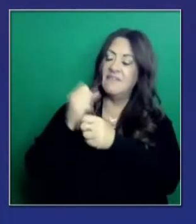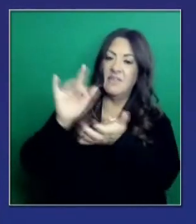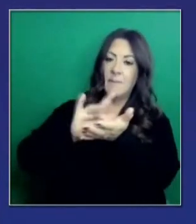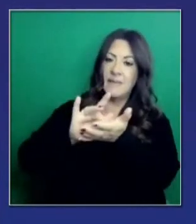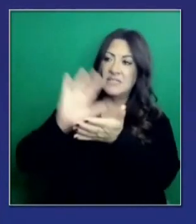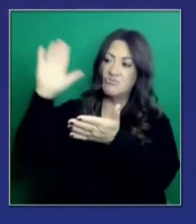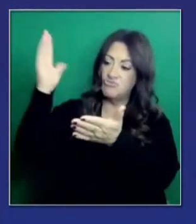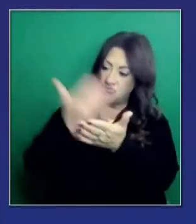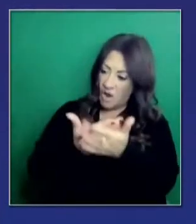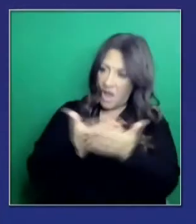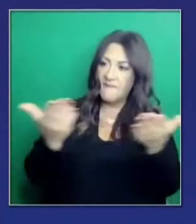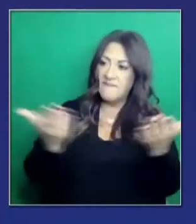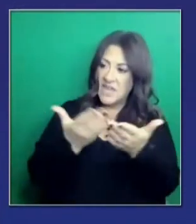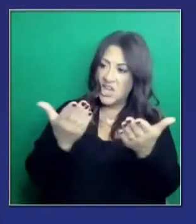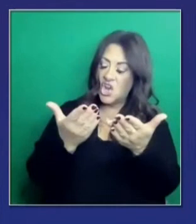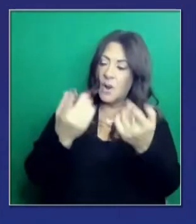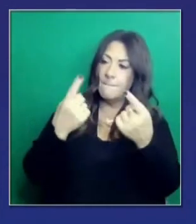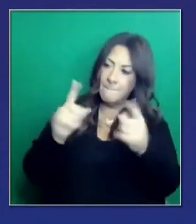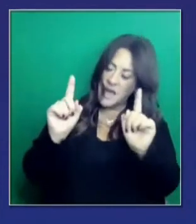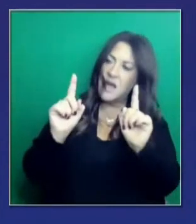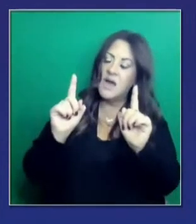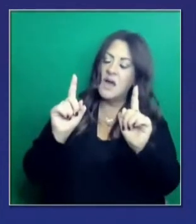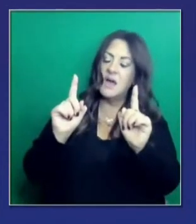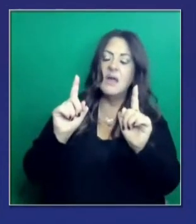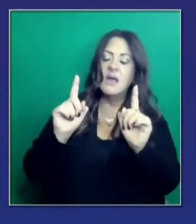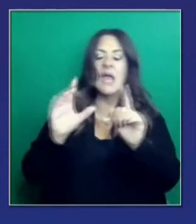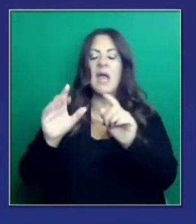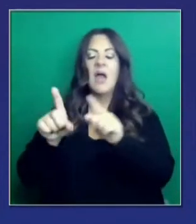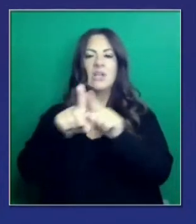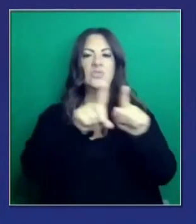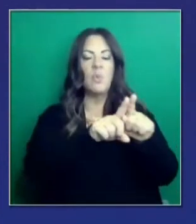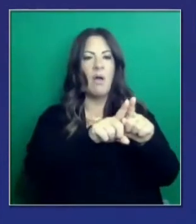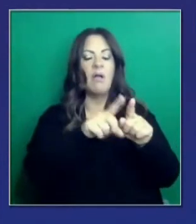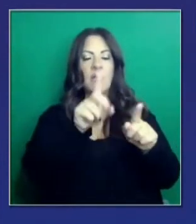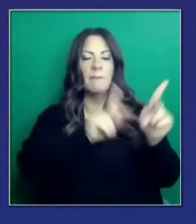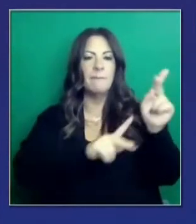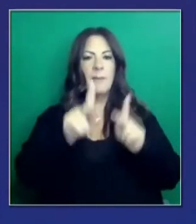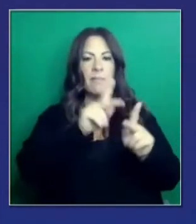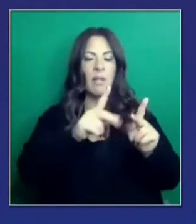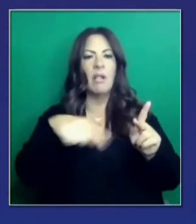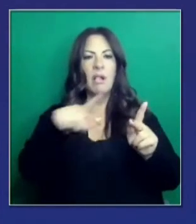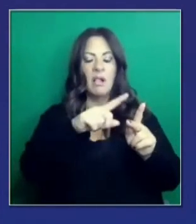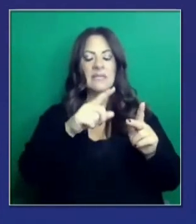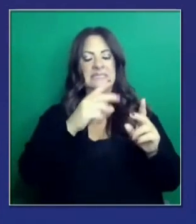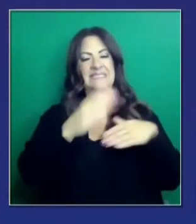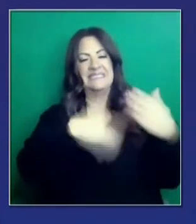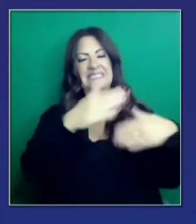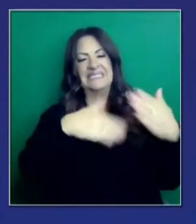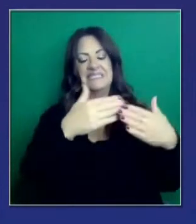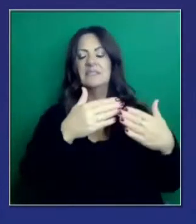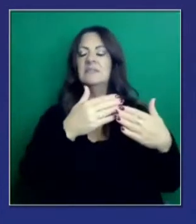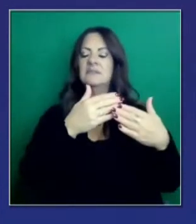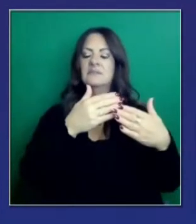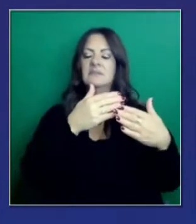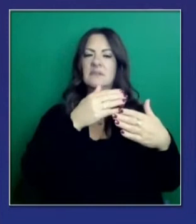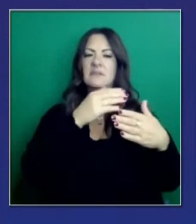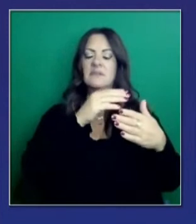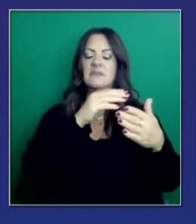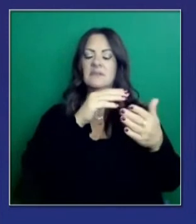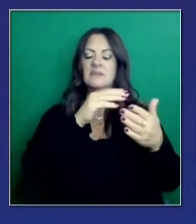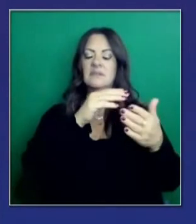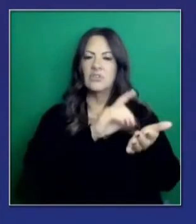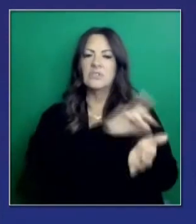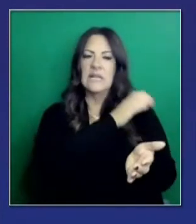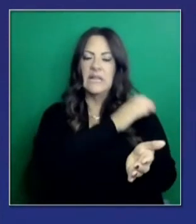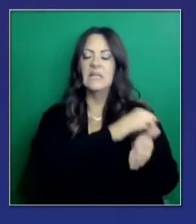are truly prepared for that as we continue to make progress, again, tripling the number of vaccines that we've administered